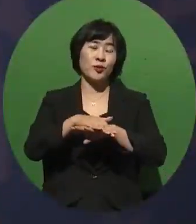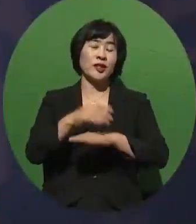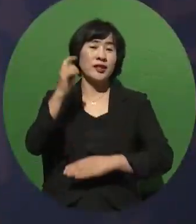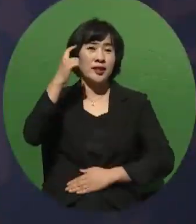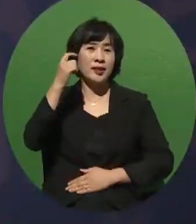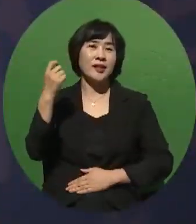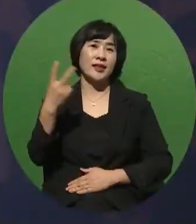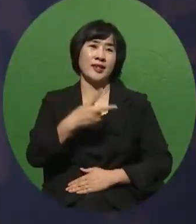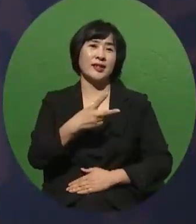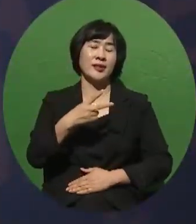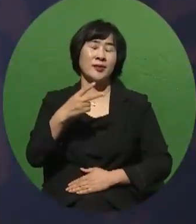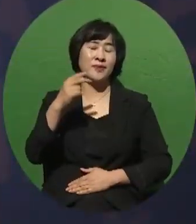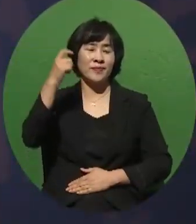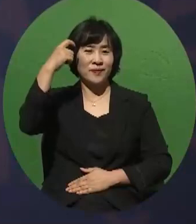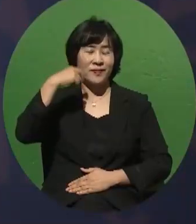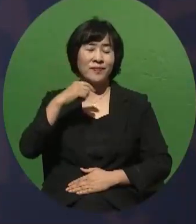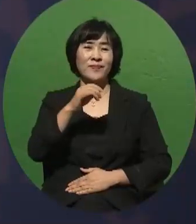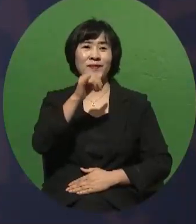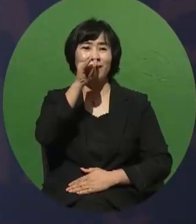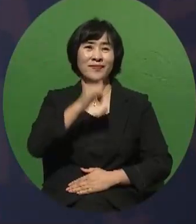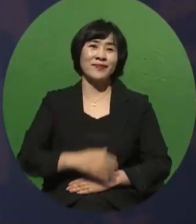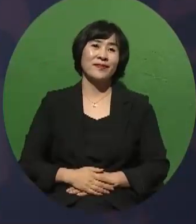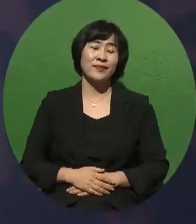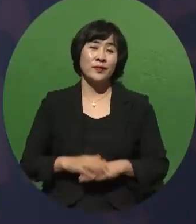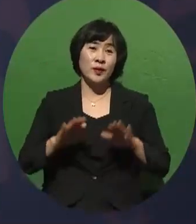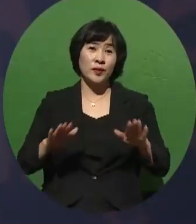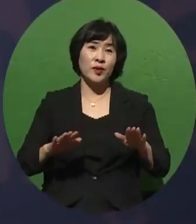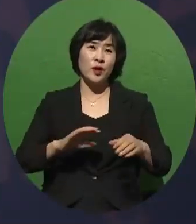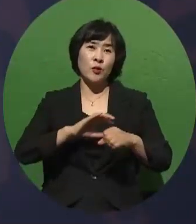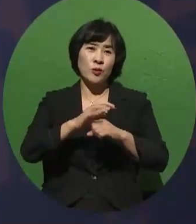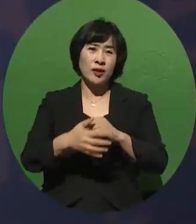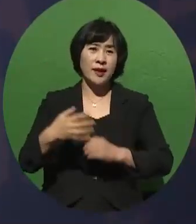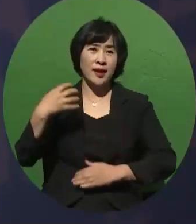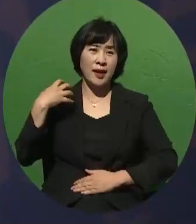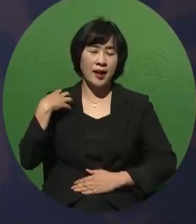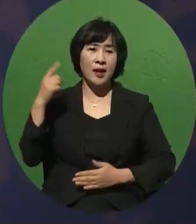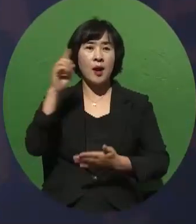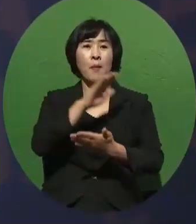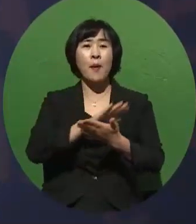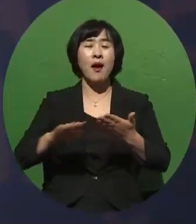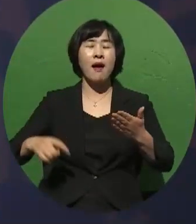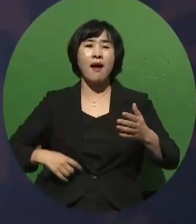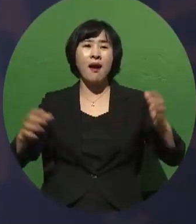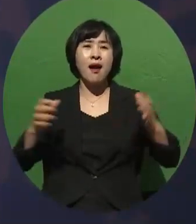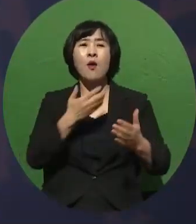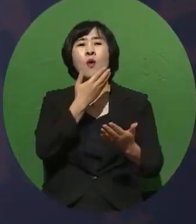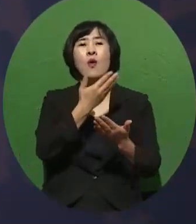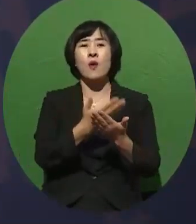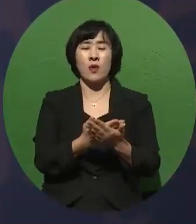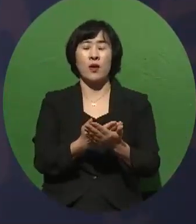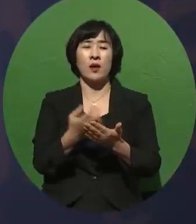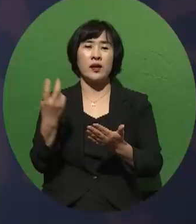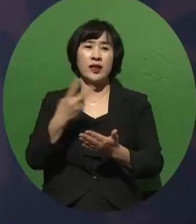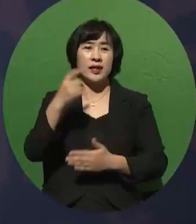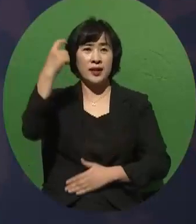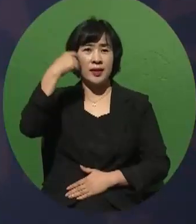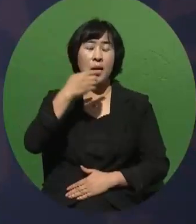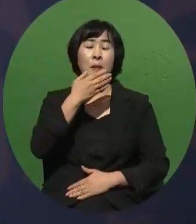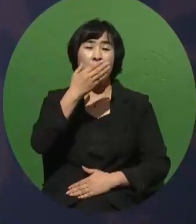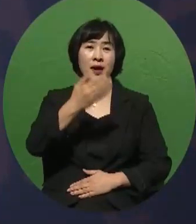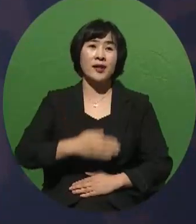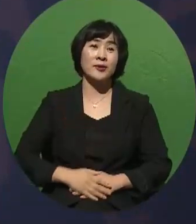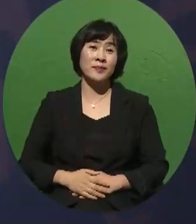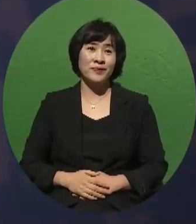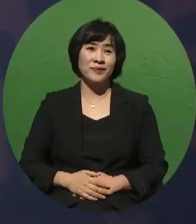of Kim Dae-jung's cosmopolitan democracy. Now we can be reminded